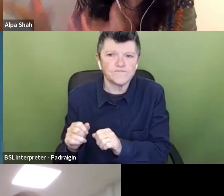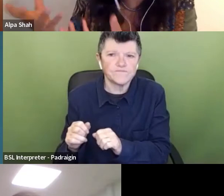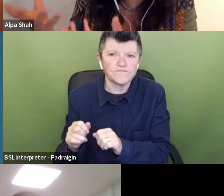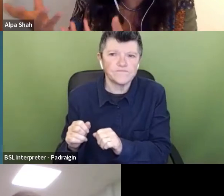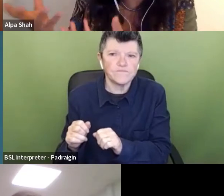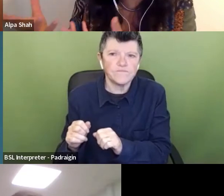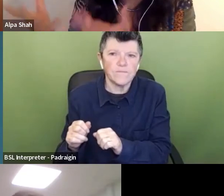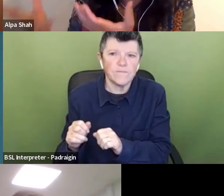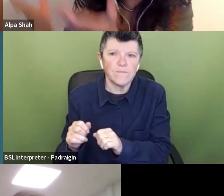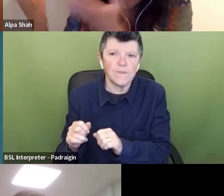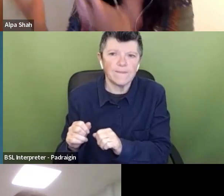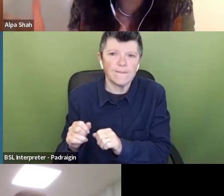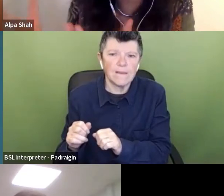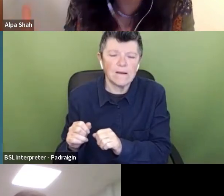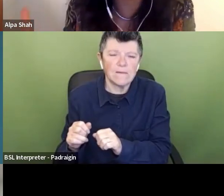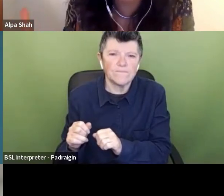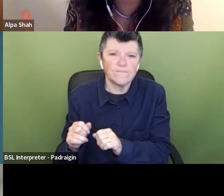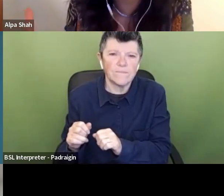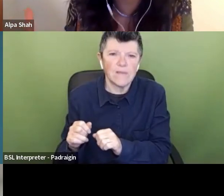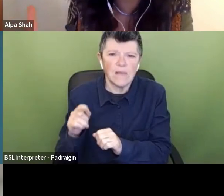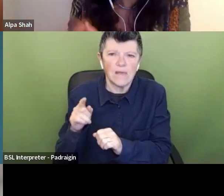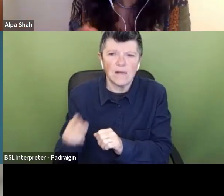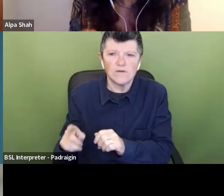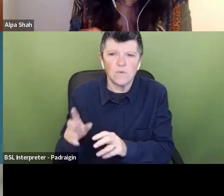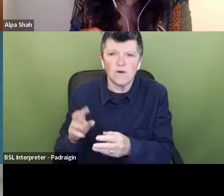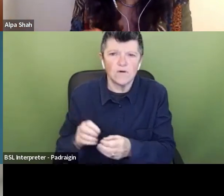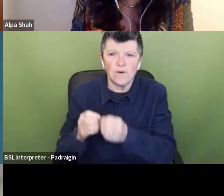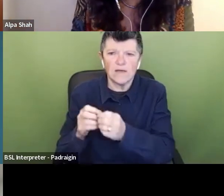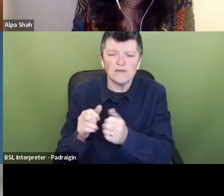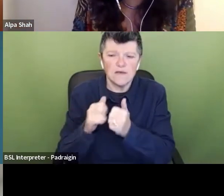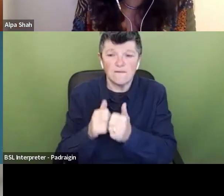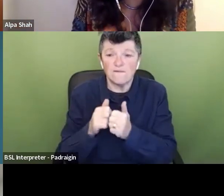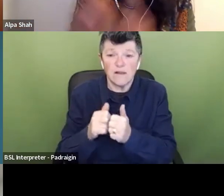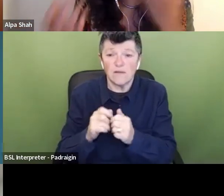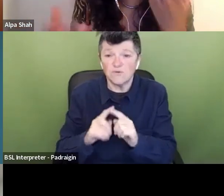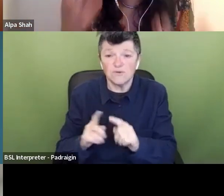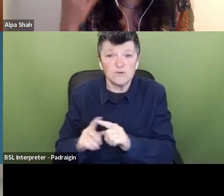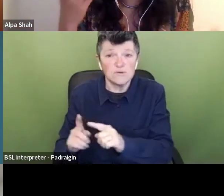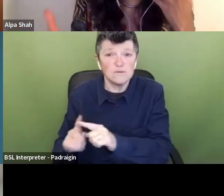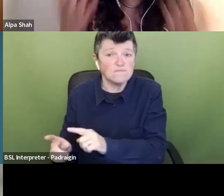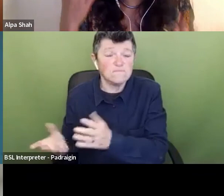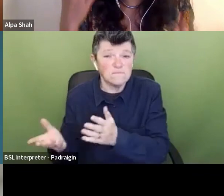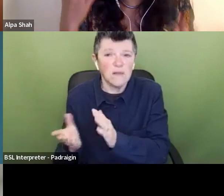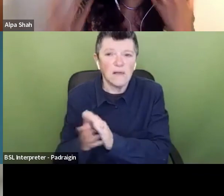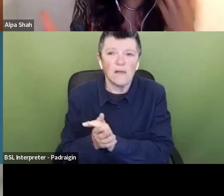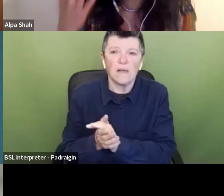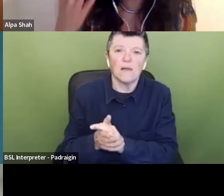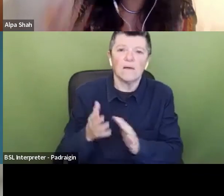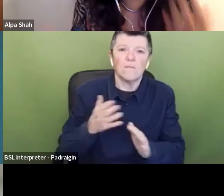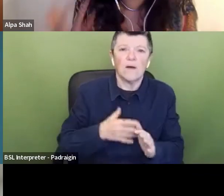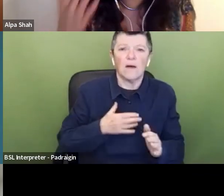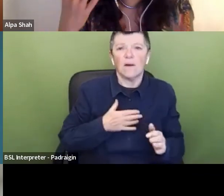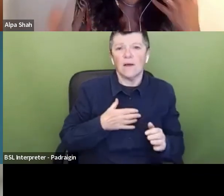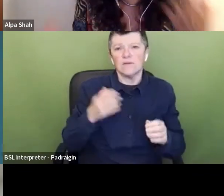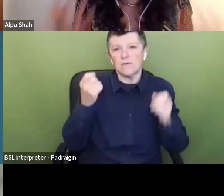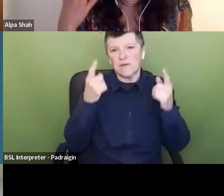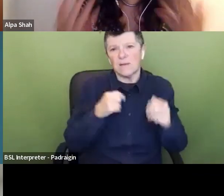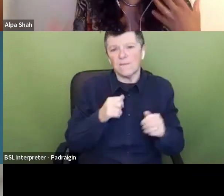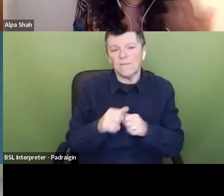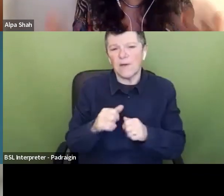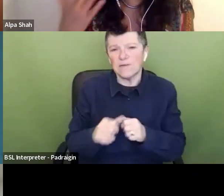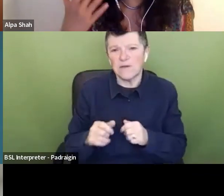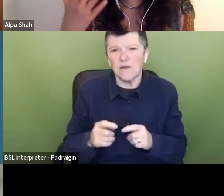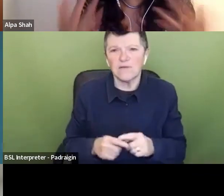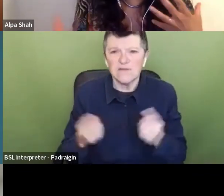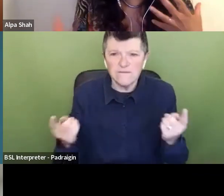that is what creates, value in all kinds of ways, right? But I'd like to understand, I guess, better the differences. Like,